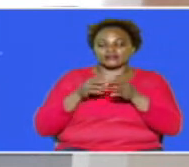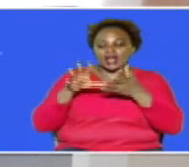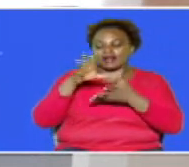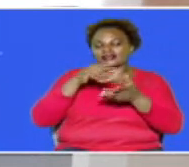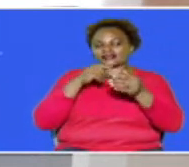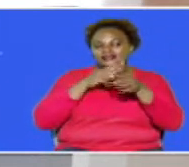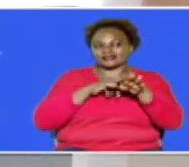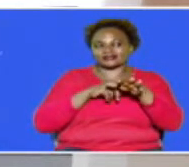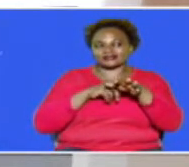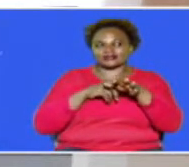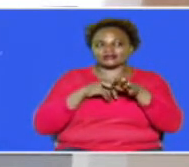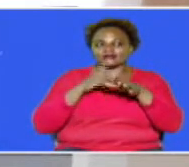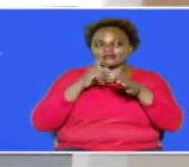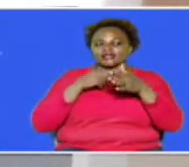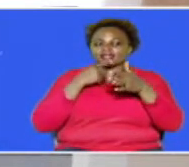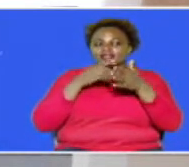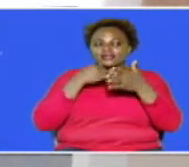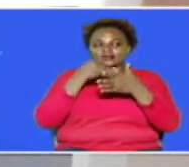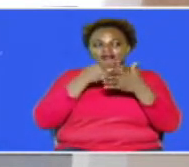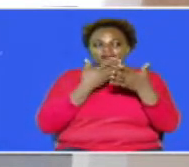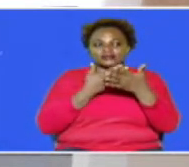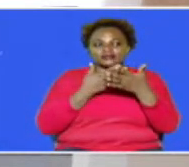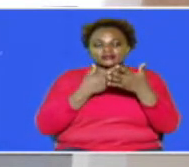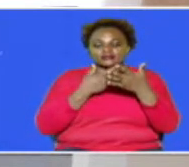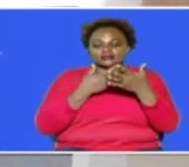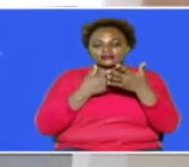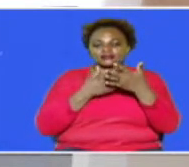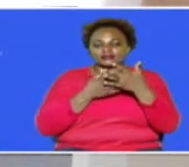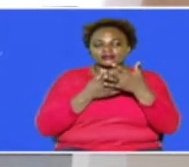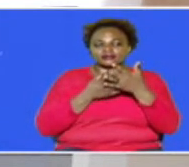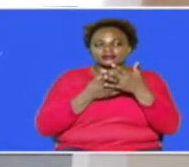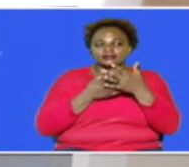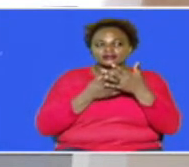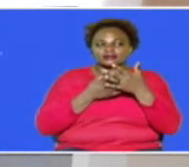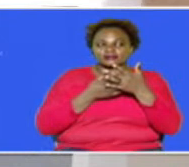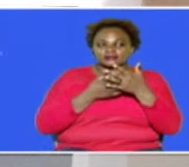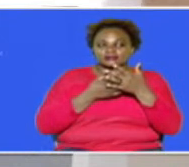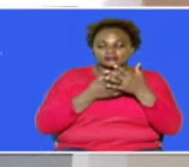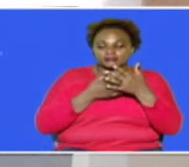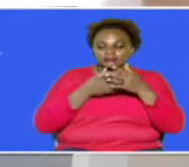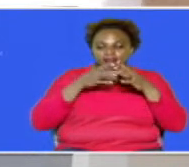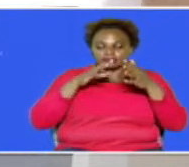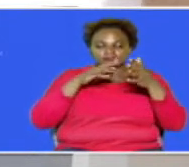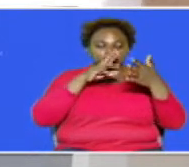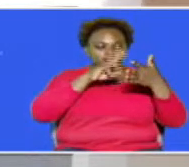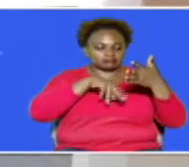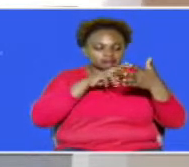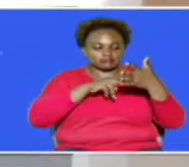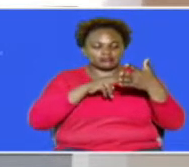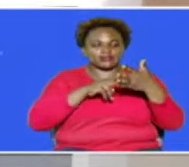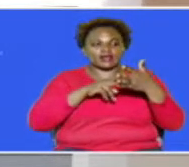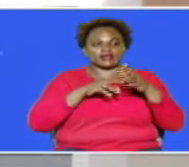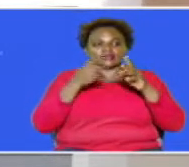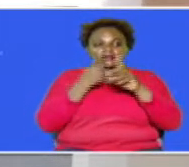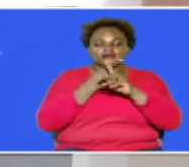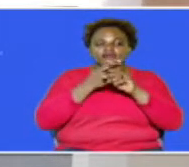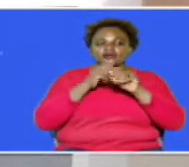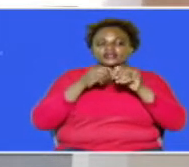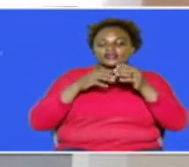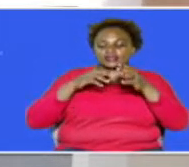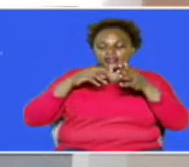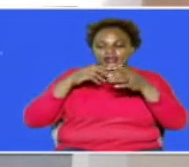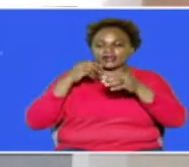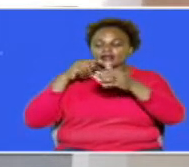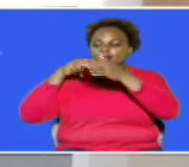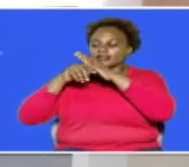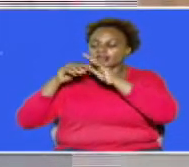Let me show you. Let me yes. show it. I'm you know it, yeah. what it says here? Yes. Is that where is it? Where this one, consider it. Yeah. yeah. That the relevant organs to negotiate and